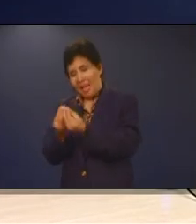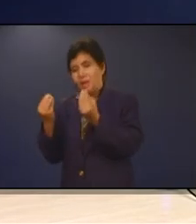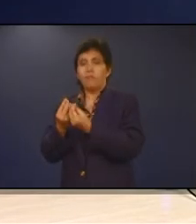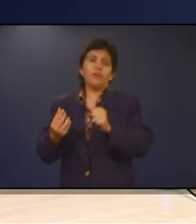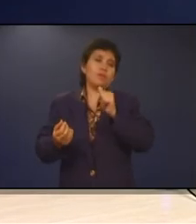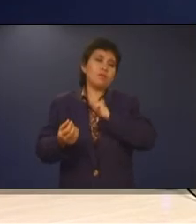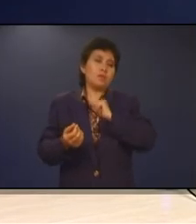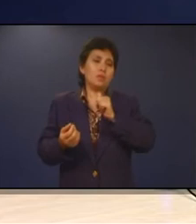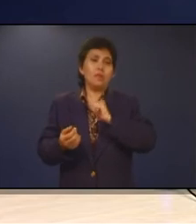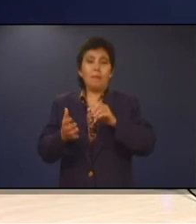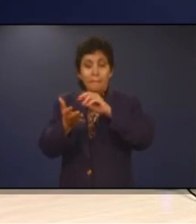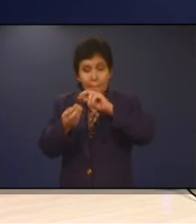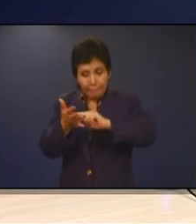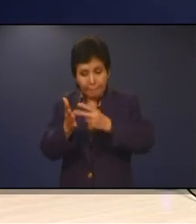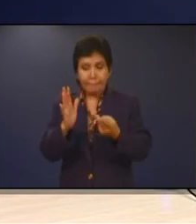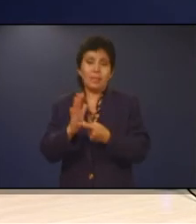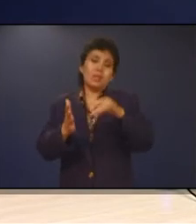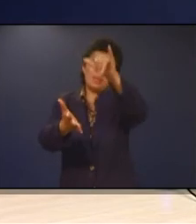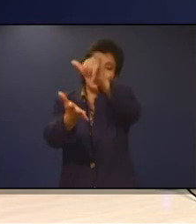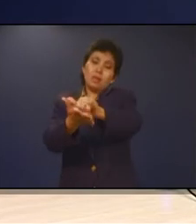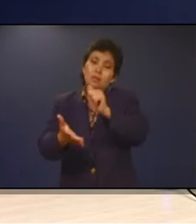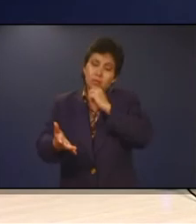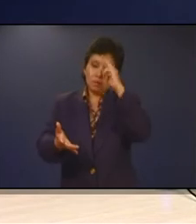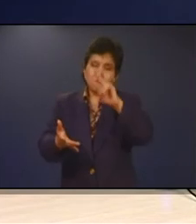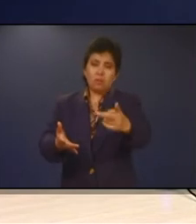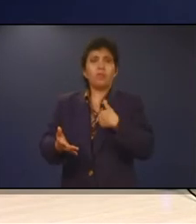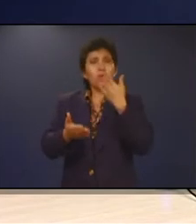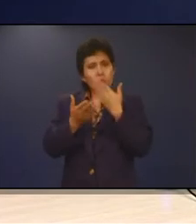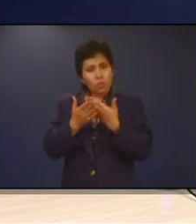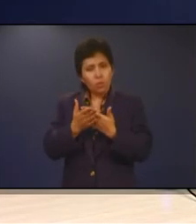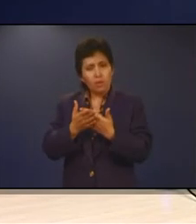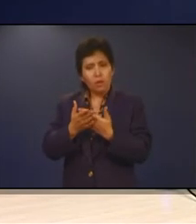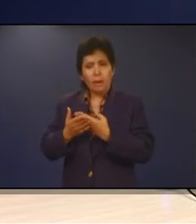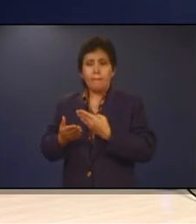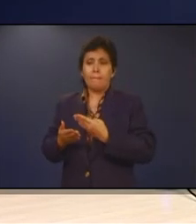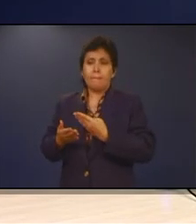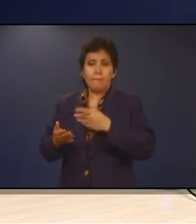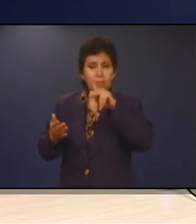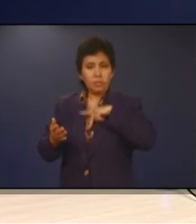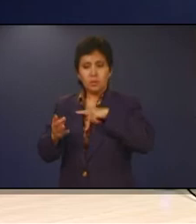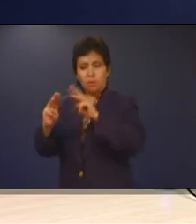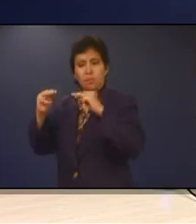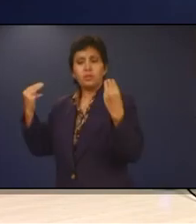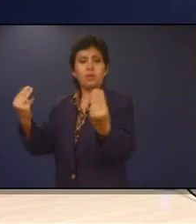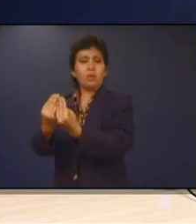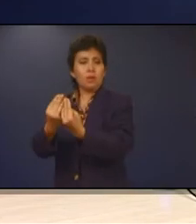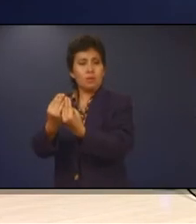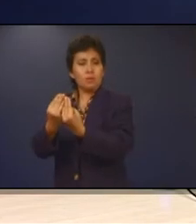of yourselves. Hereby collective means that you see yourself as a group. You belong to part of the